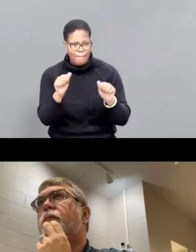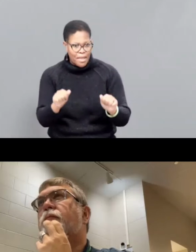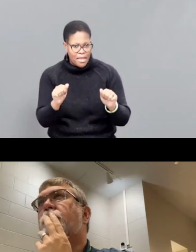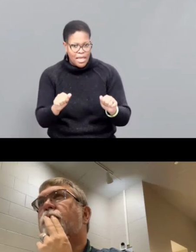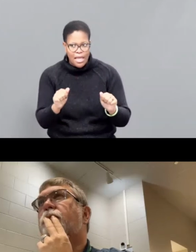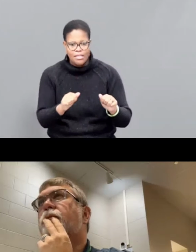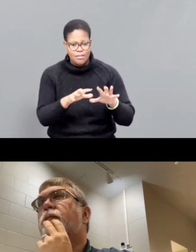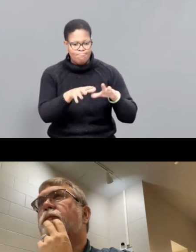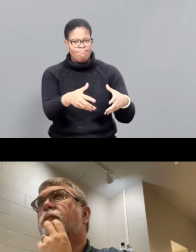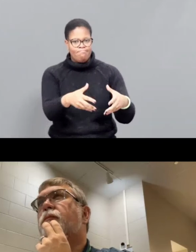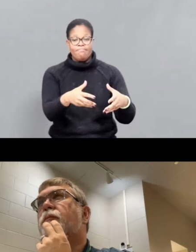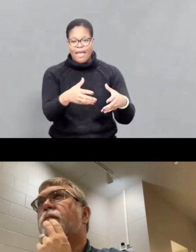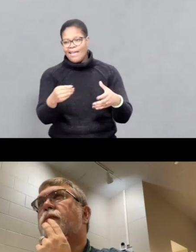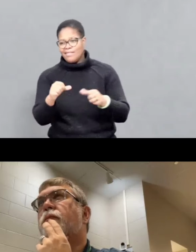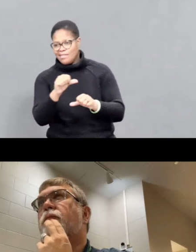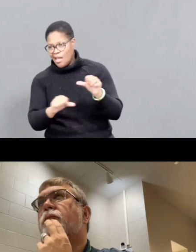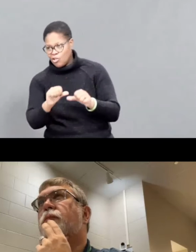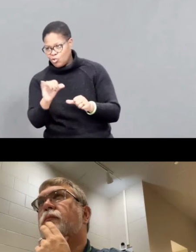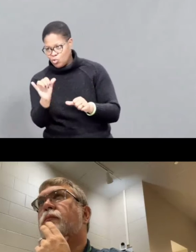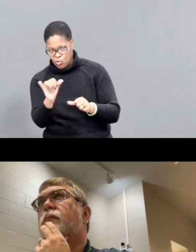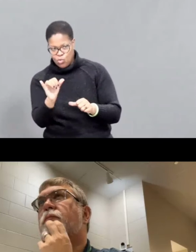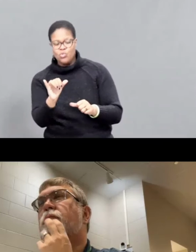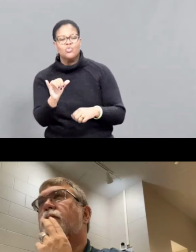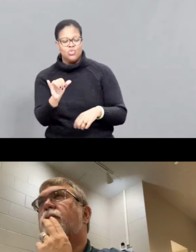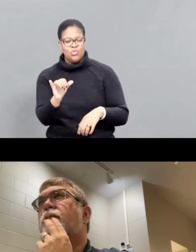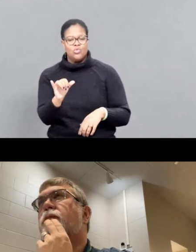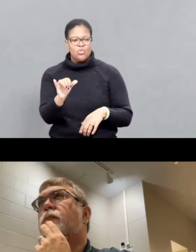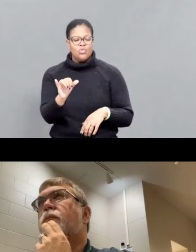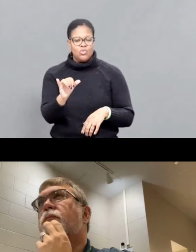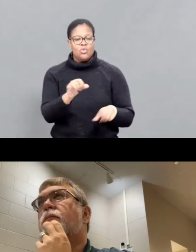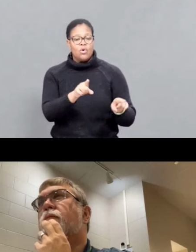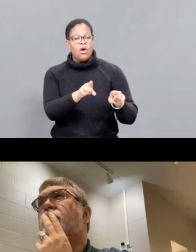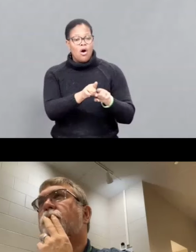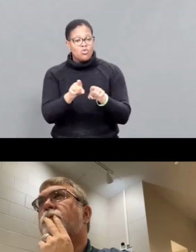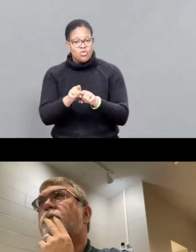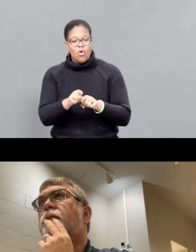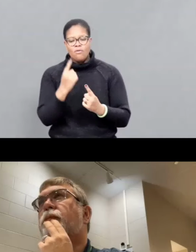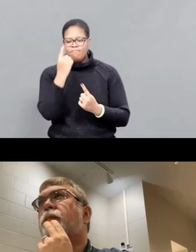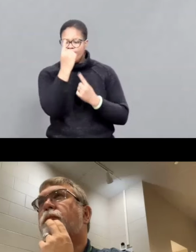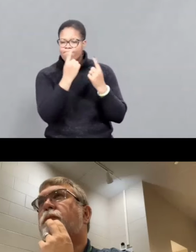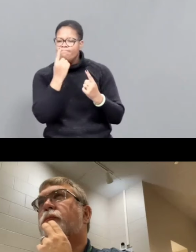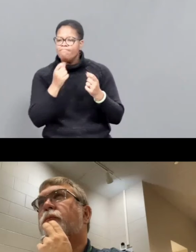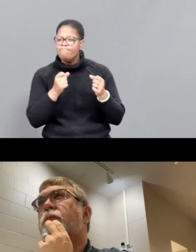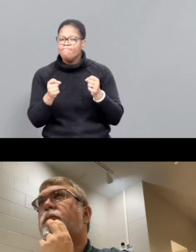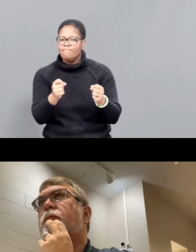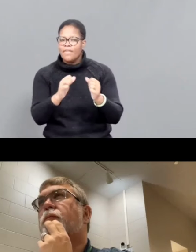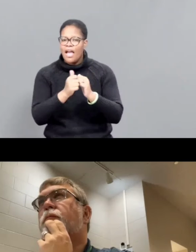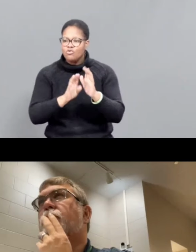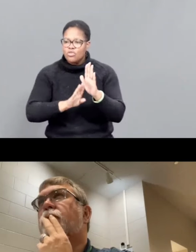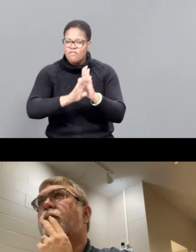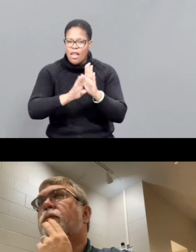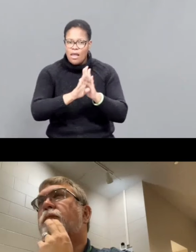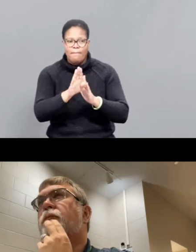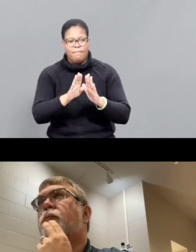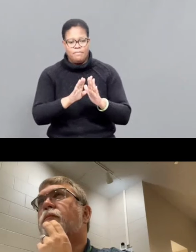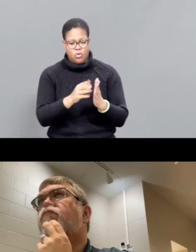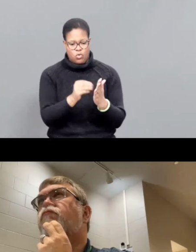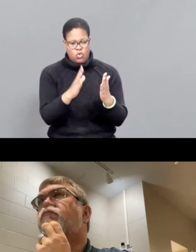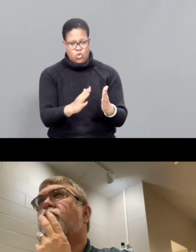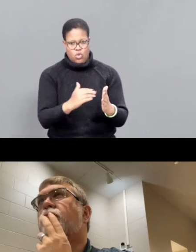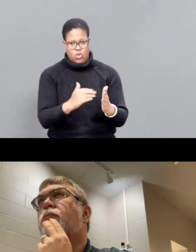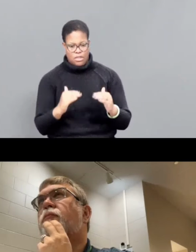abilities and science, and then looking at strategies to develop to move those students and grow